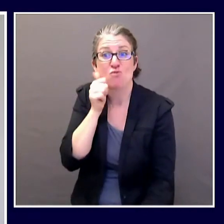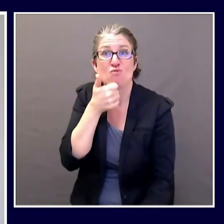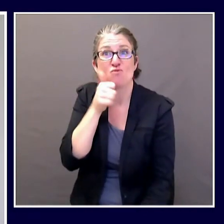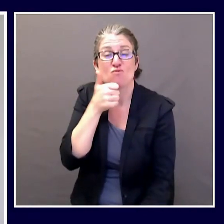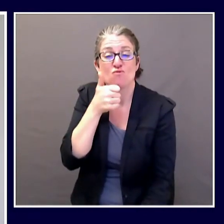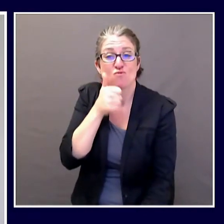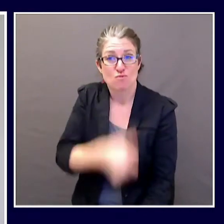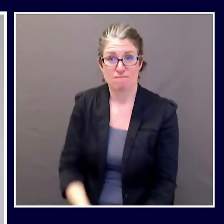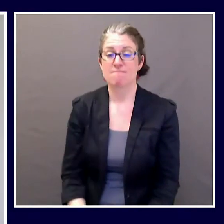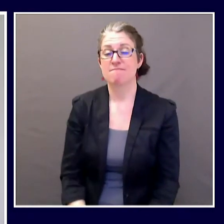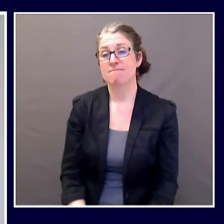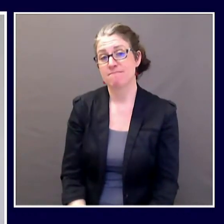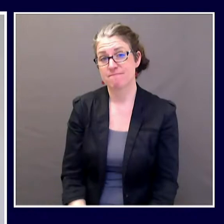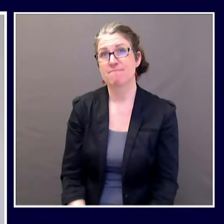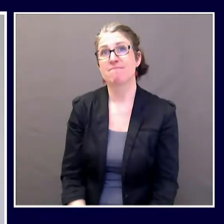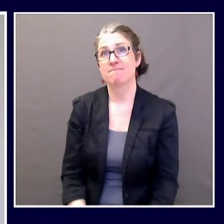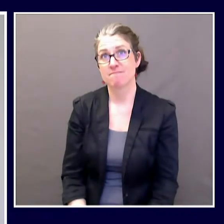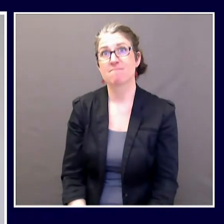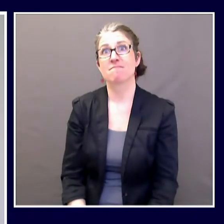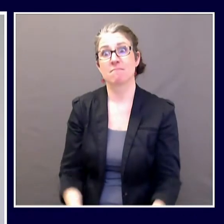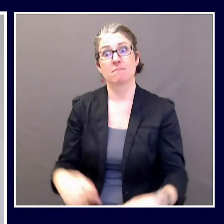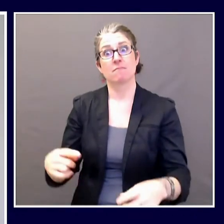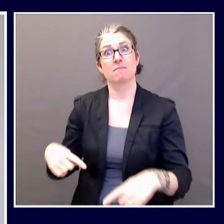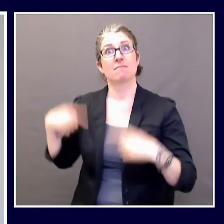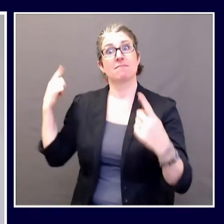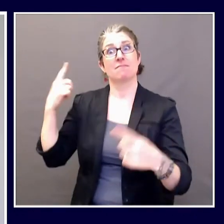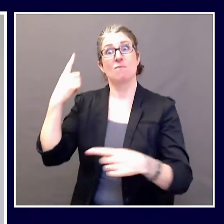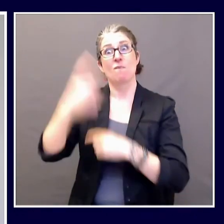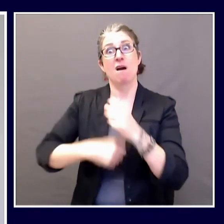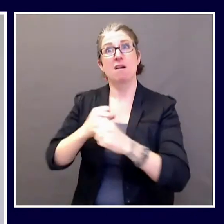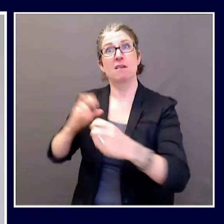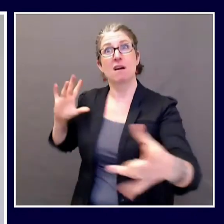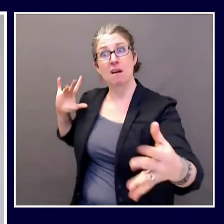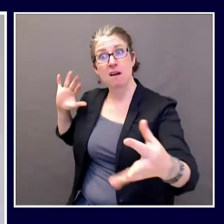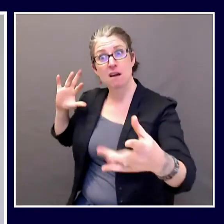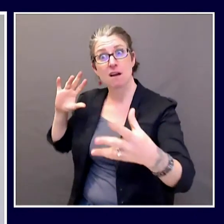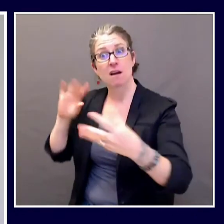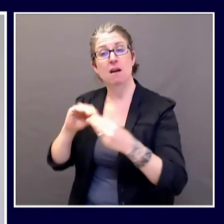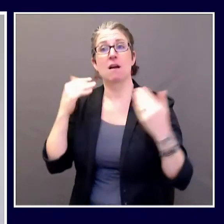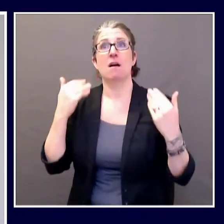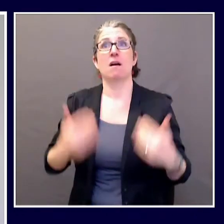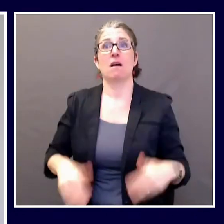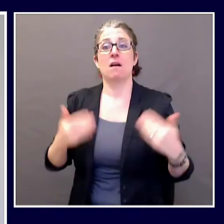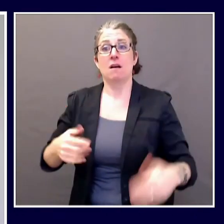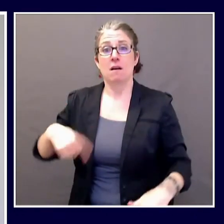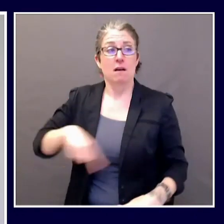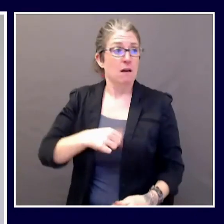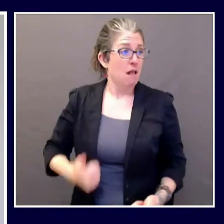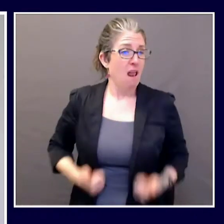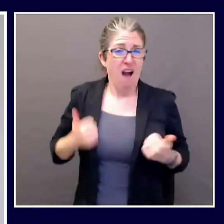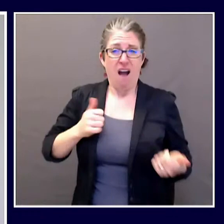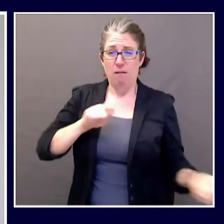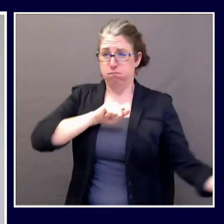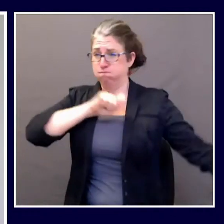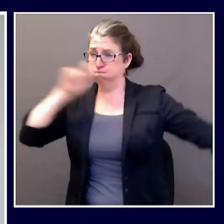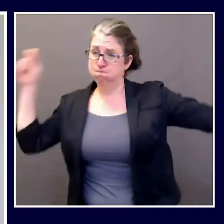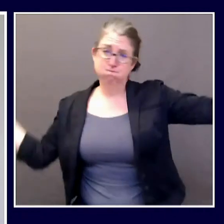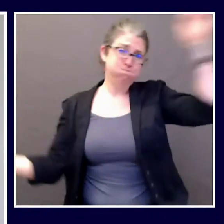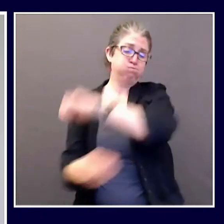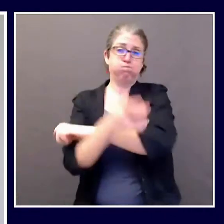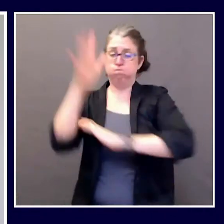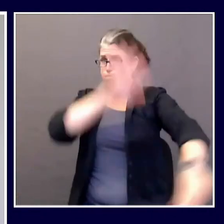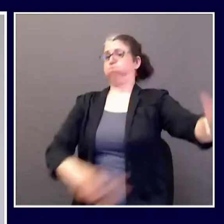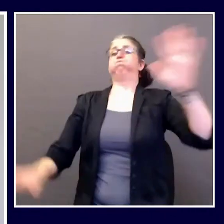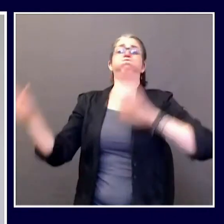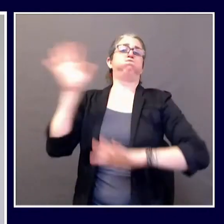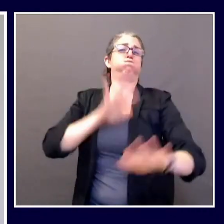the unfathomable became the commonplace with, frankly, unnerving frequency. I'd like to take a